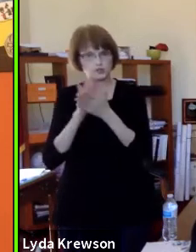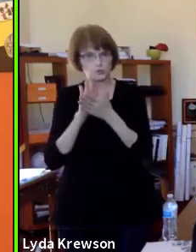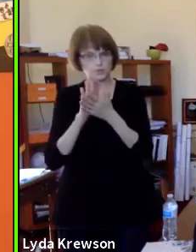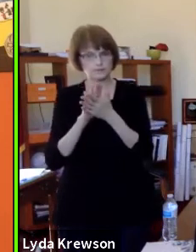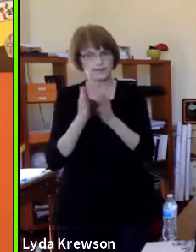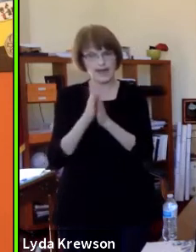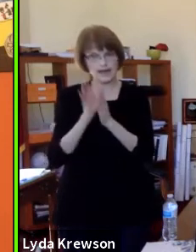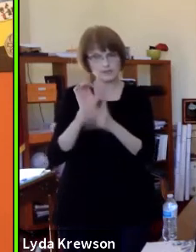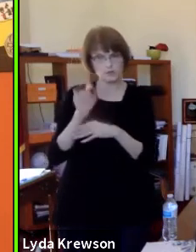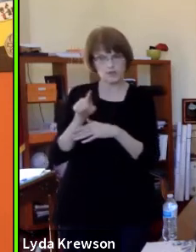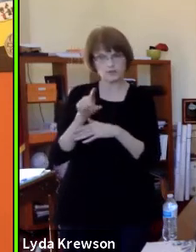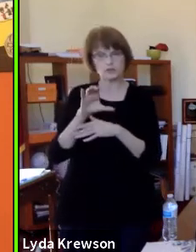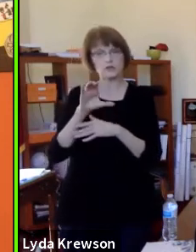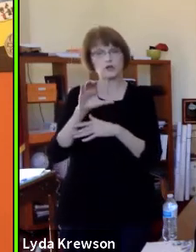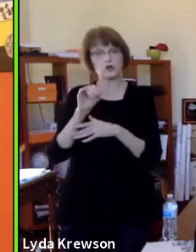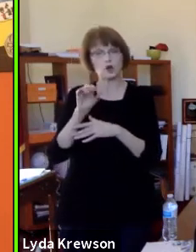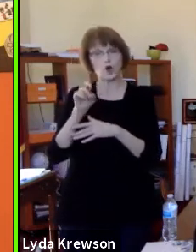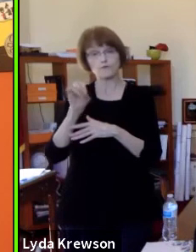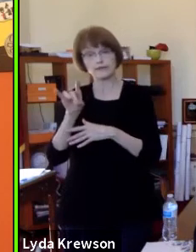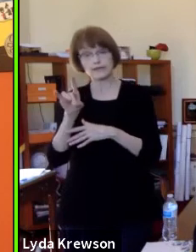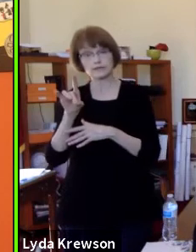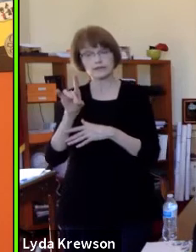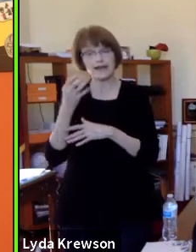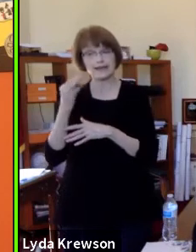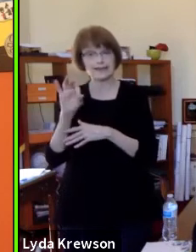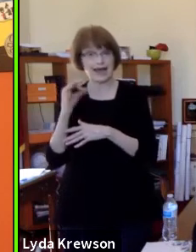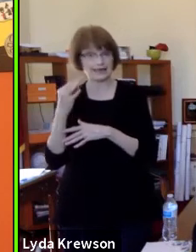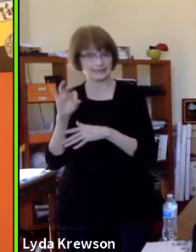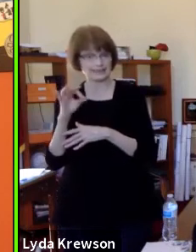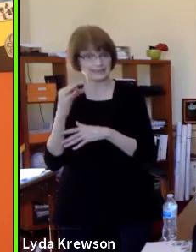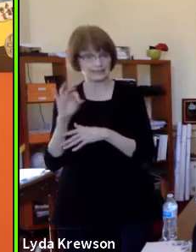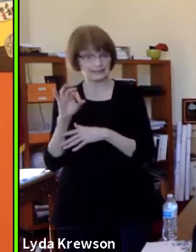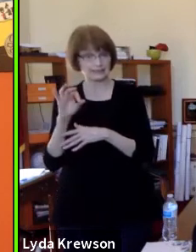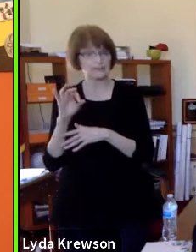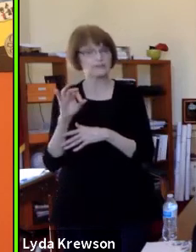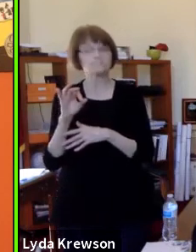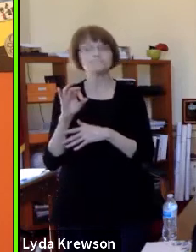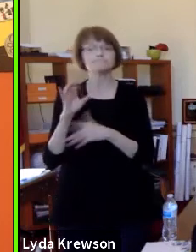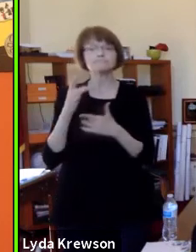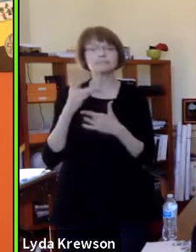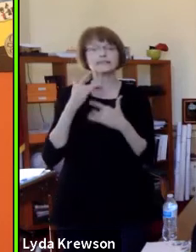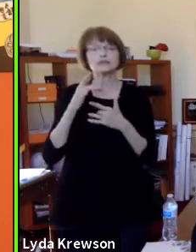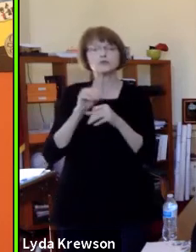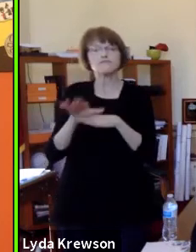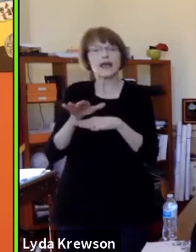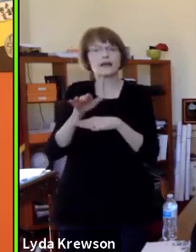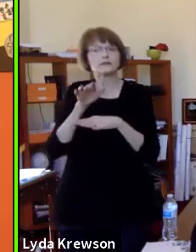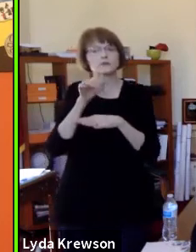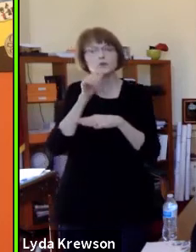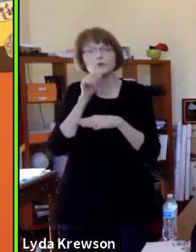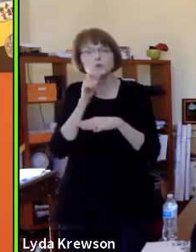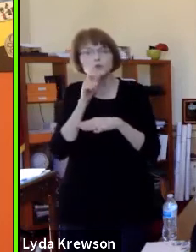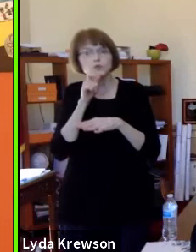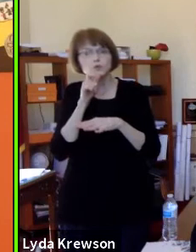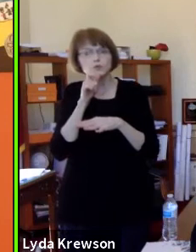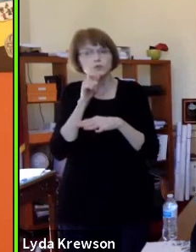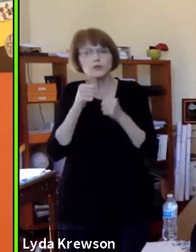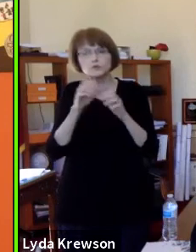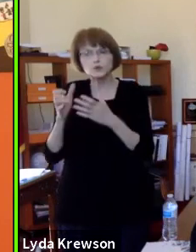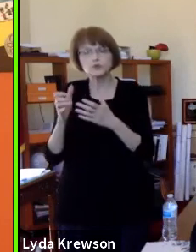does COVID-19 have a pattern to who it infects people? If so, then what's